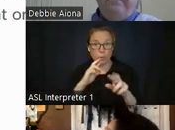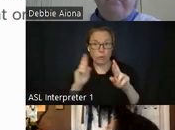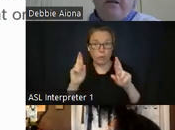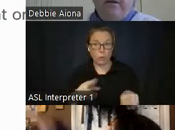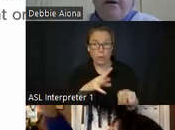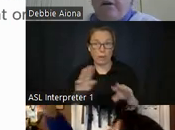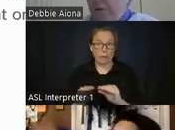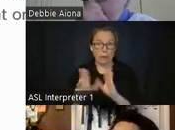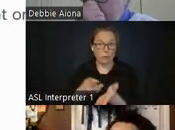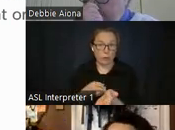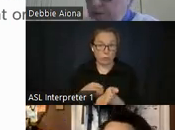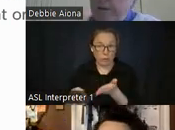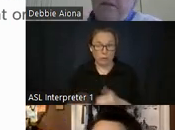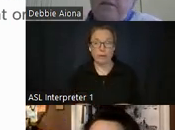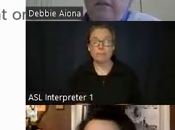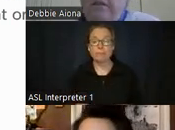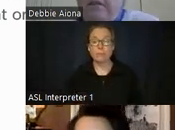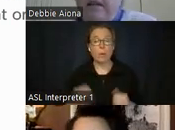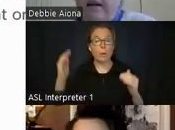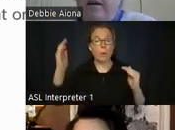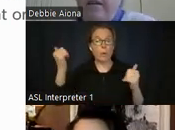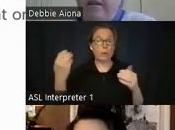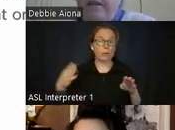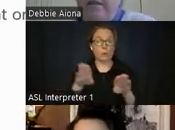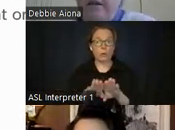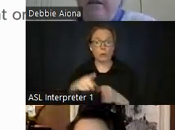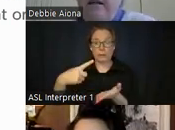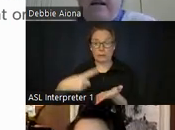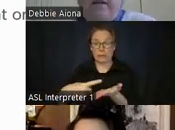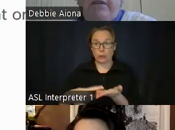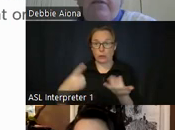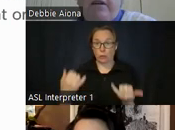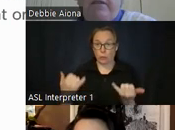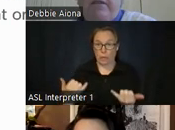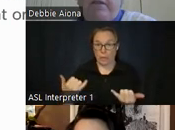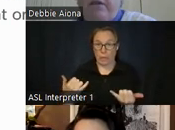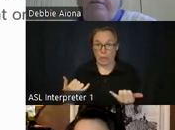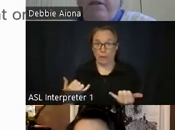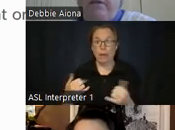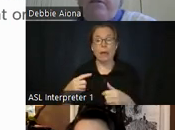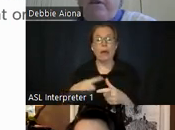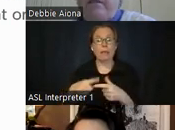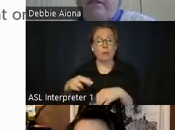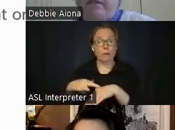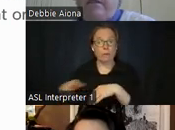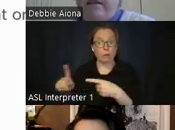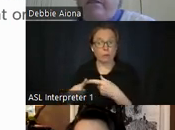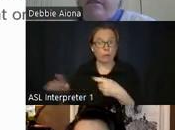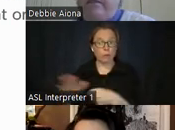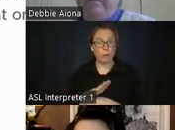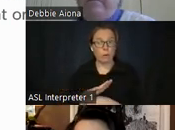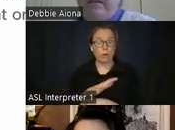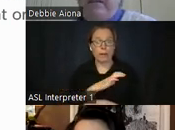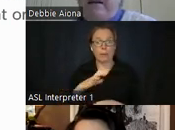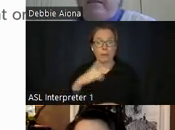transparency. We are hoping to conclude discussions today on the document and refer it to the full commission for its